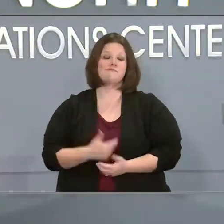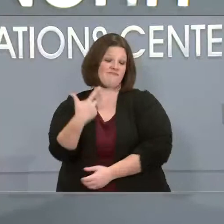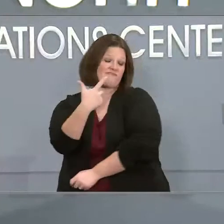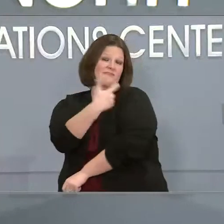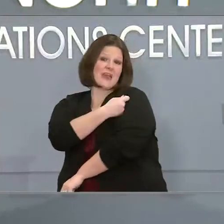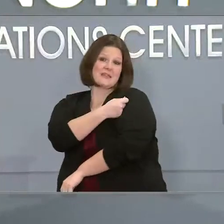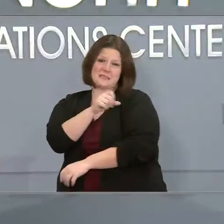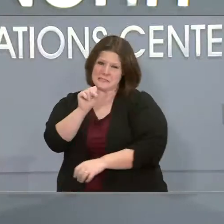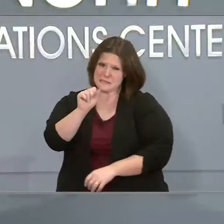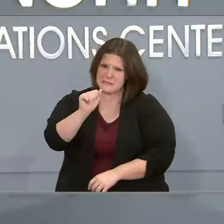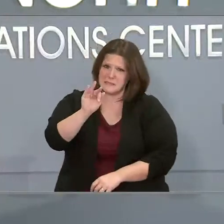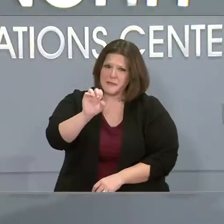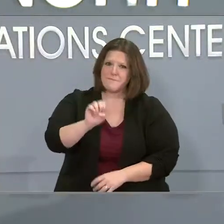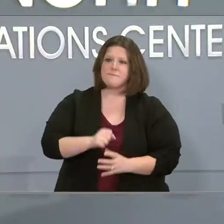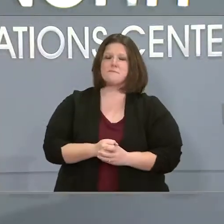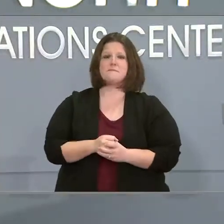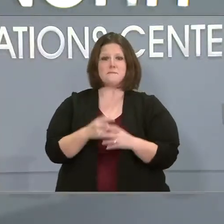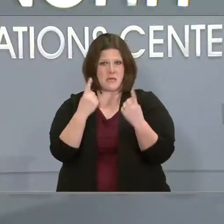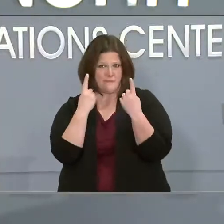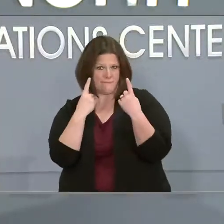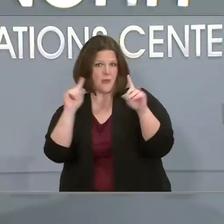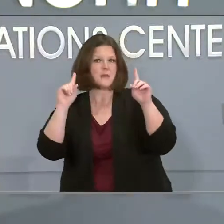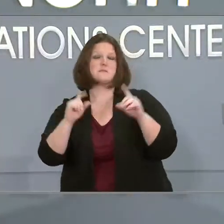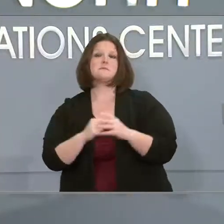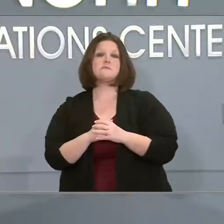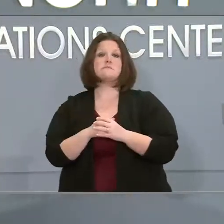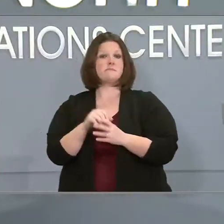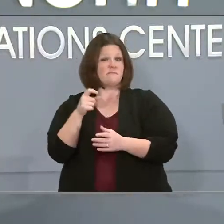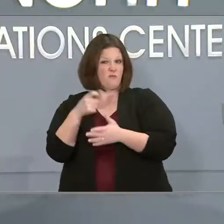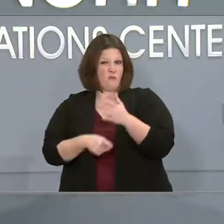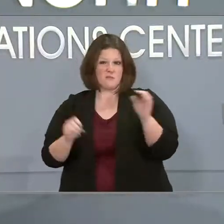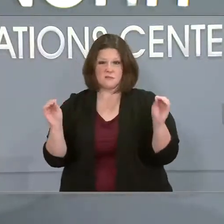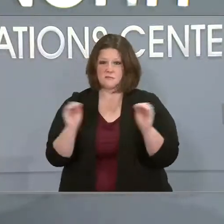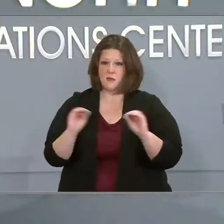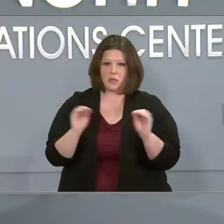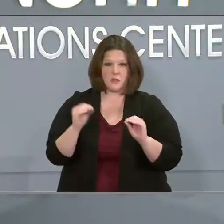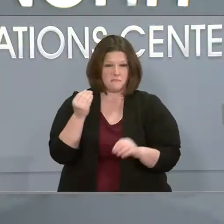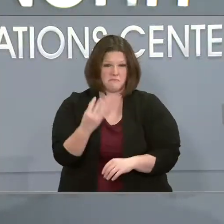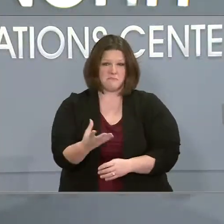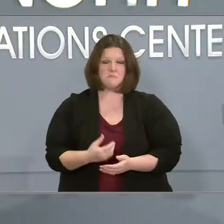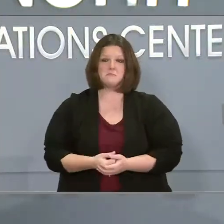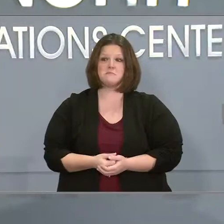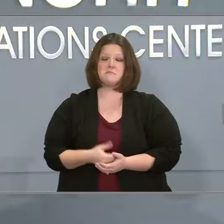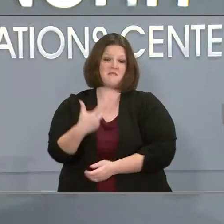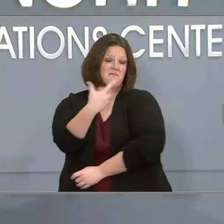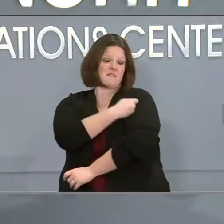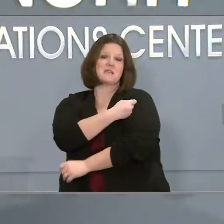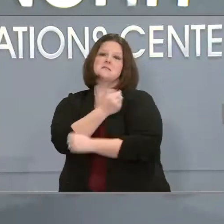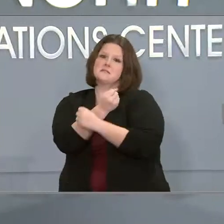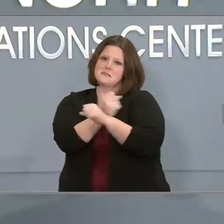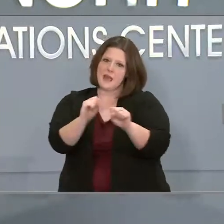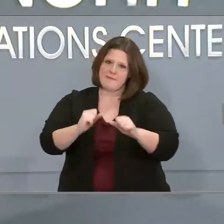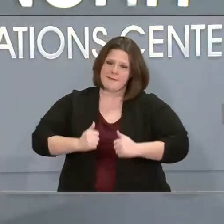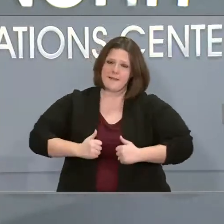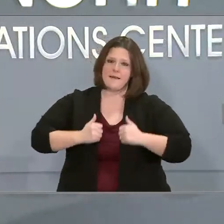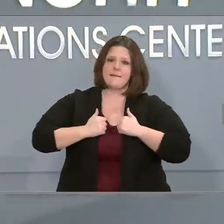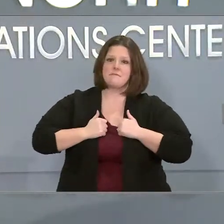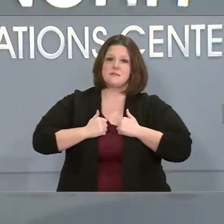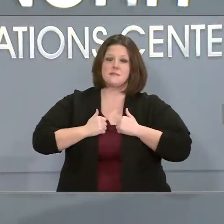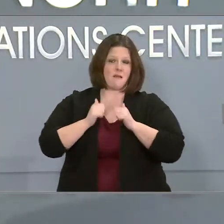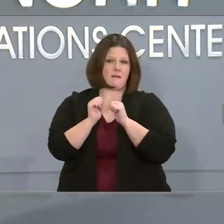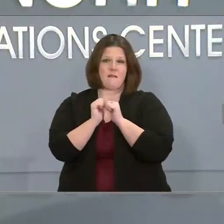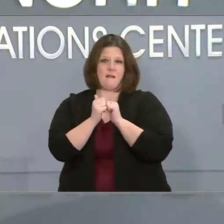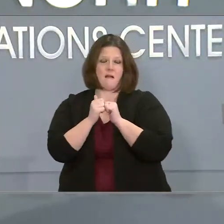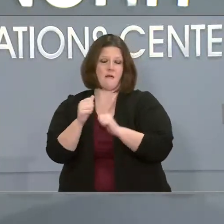safe, effective, and they're free. And they're saving lives every minute of every day by preventing people